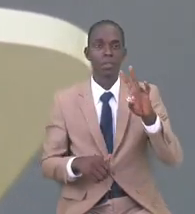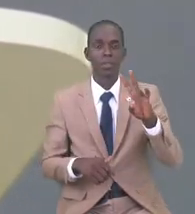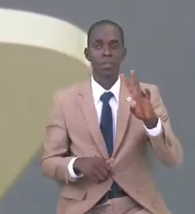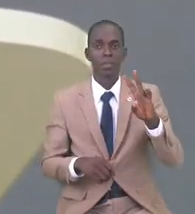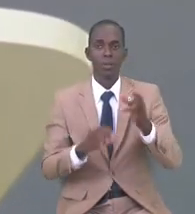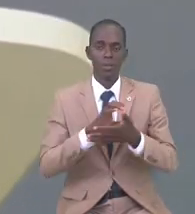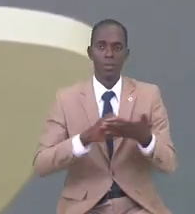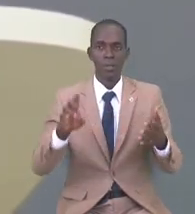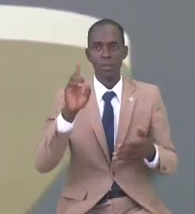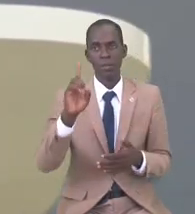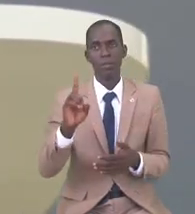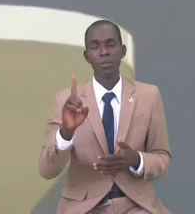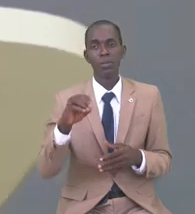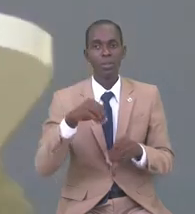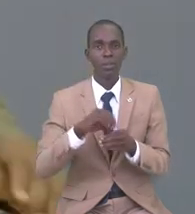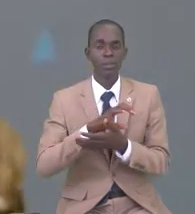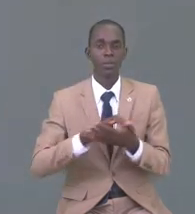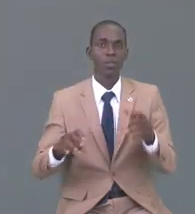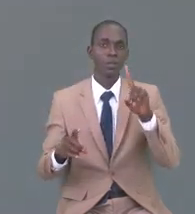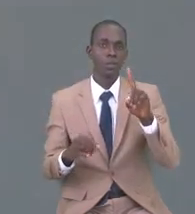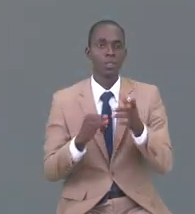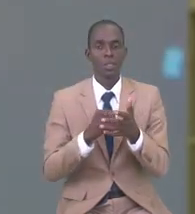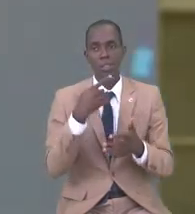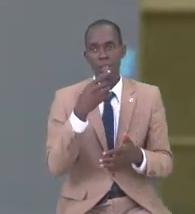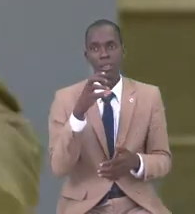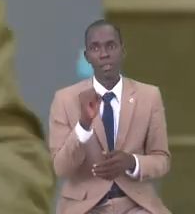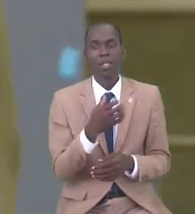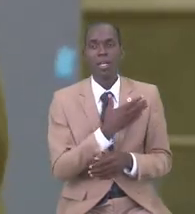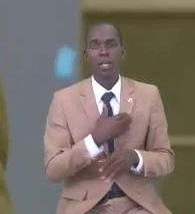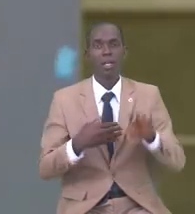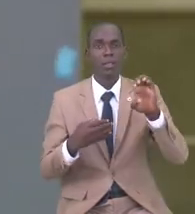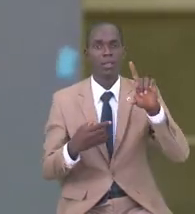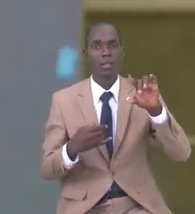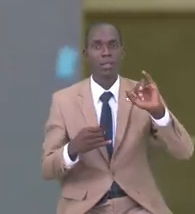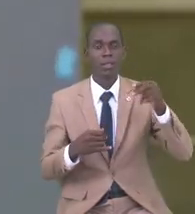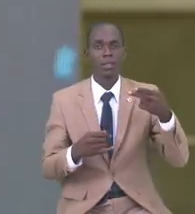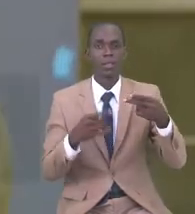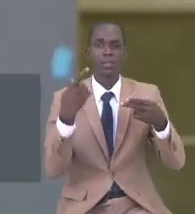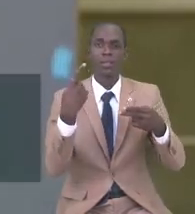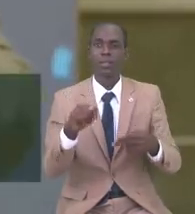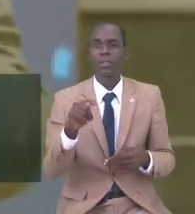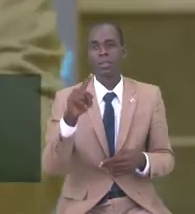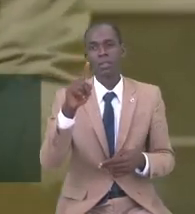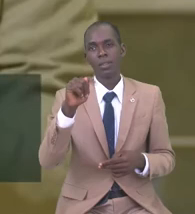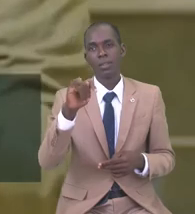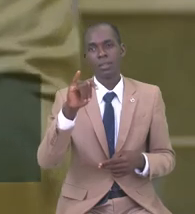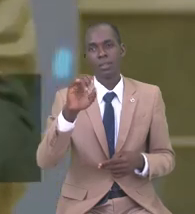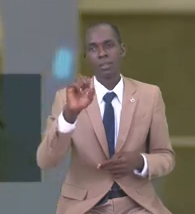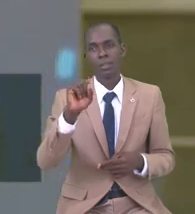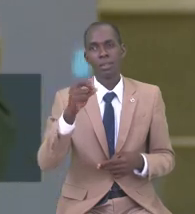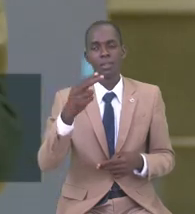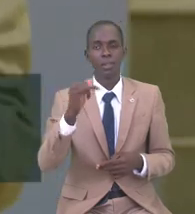just verse 1. In verse 1 it says, "And Elijah the Tishbite, who was of